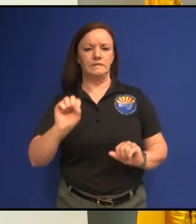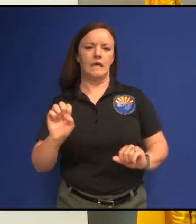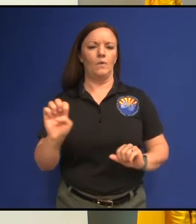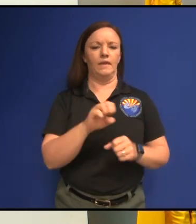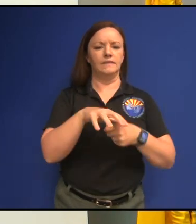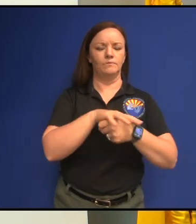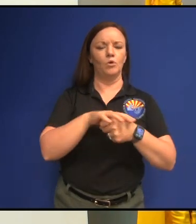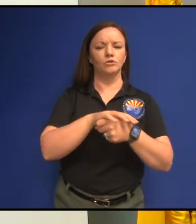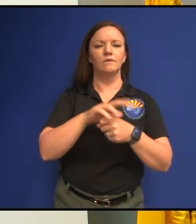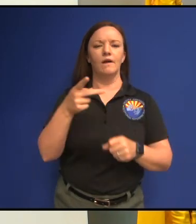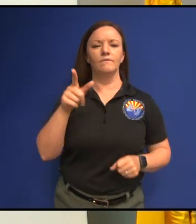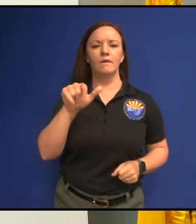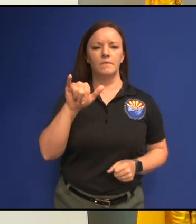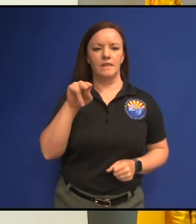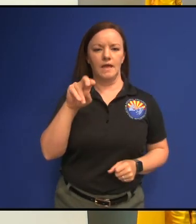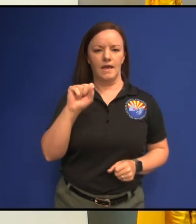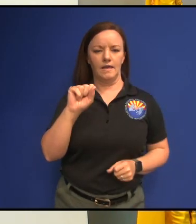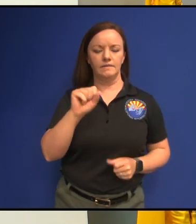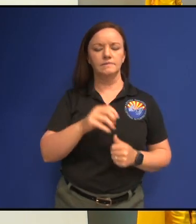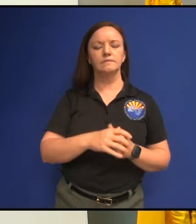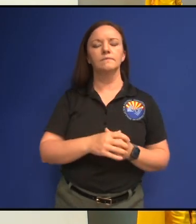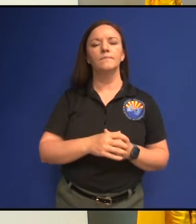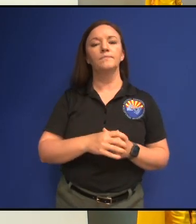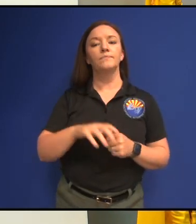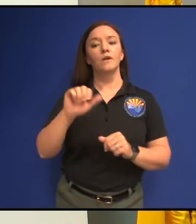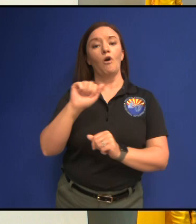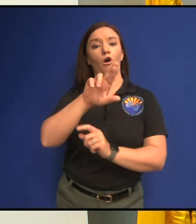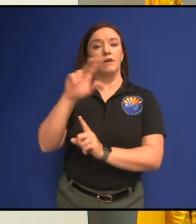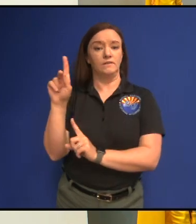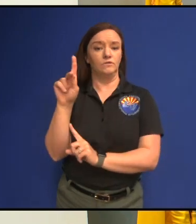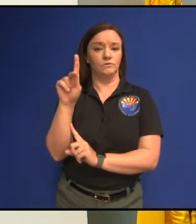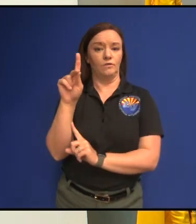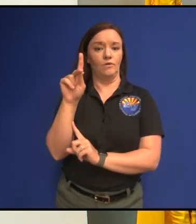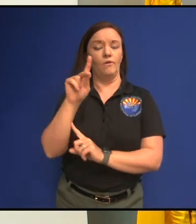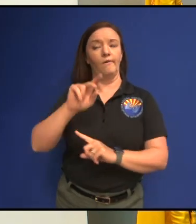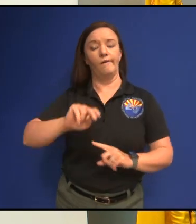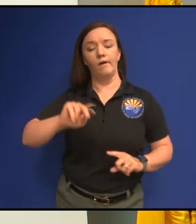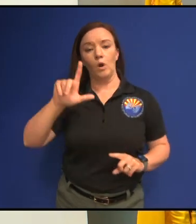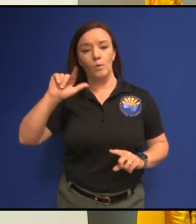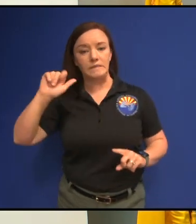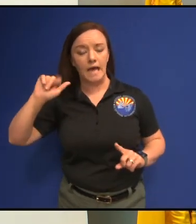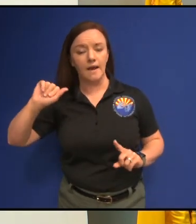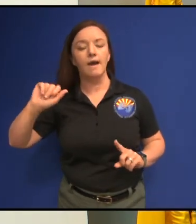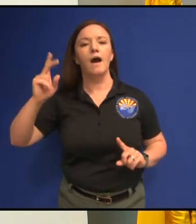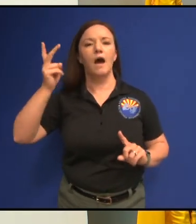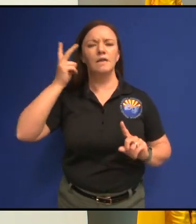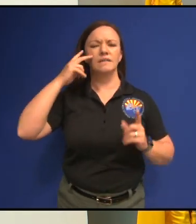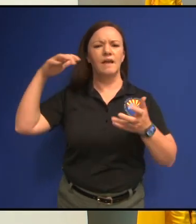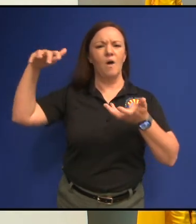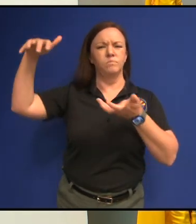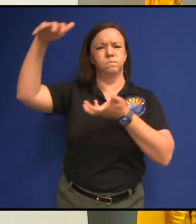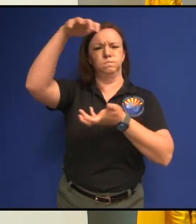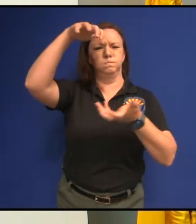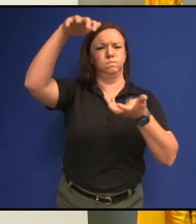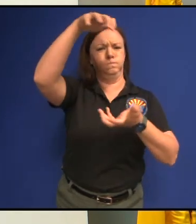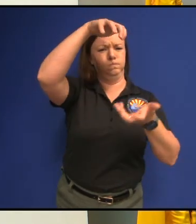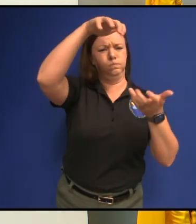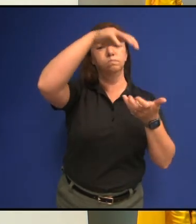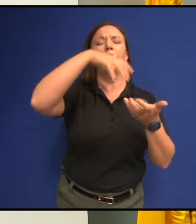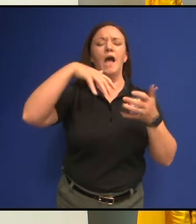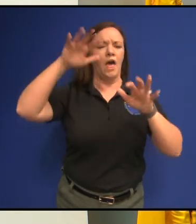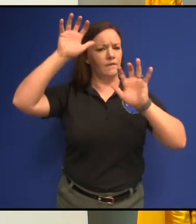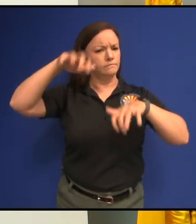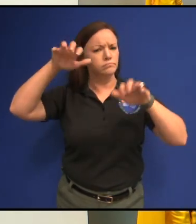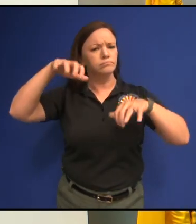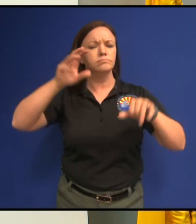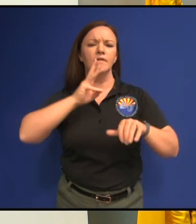big thunderstorm complex over southern Arkansas and northern Louisiana that's putting down quite a bit of rain, some flash flooding, and some